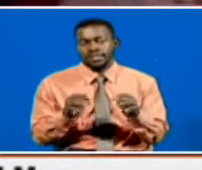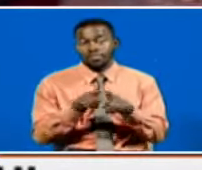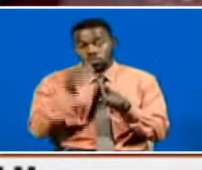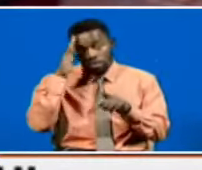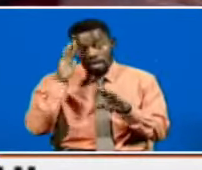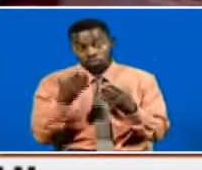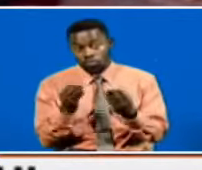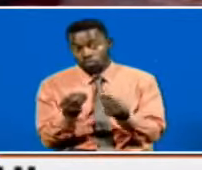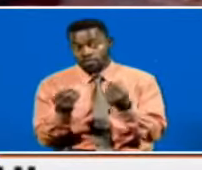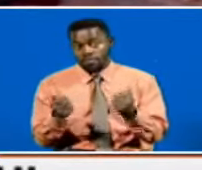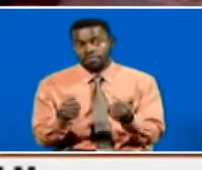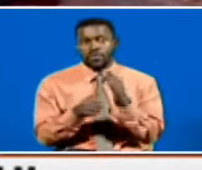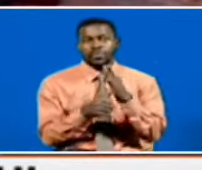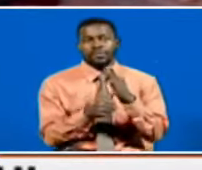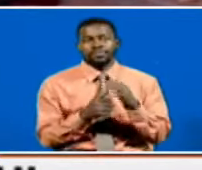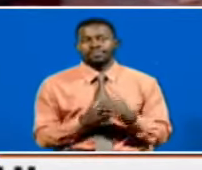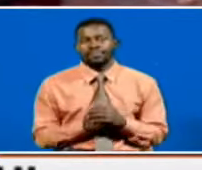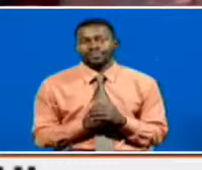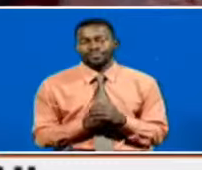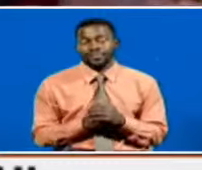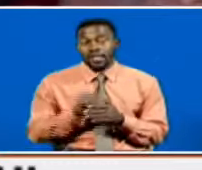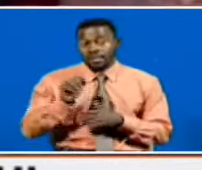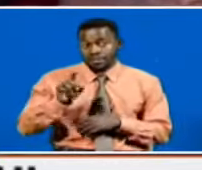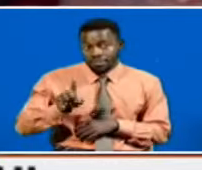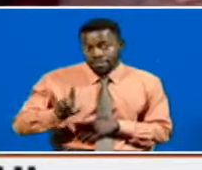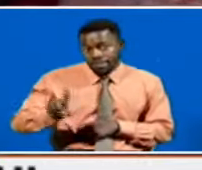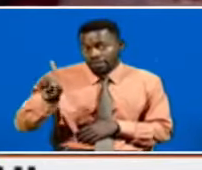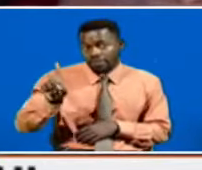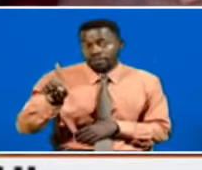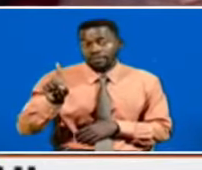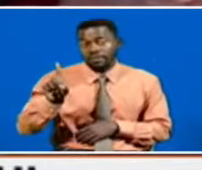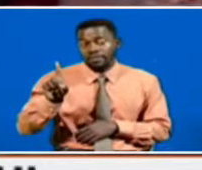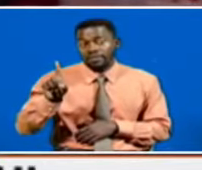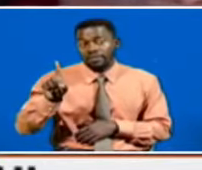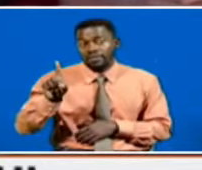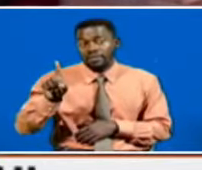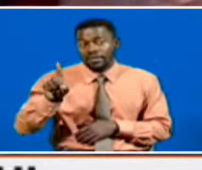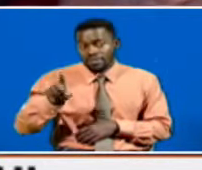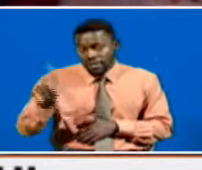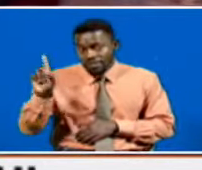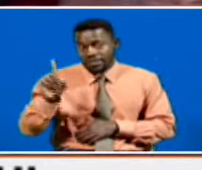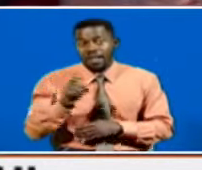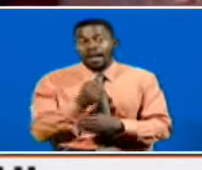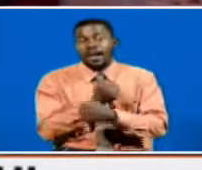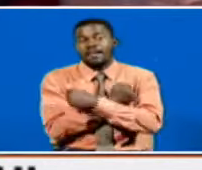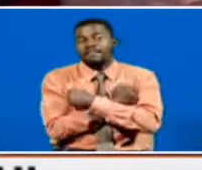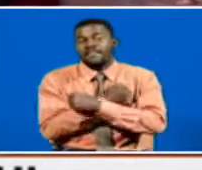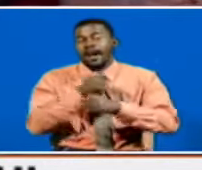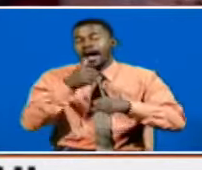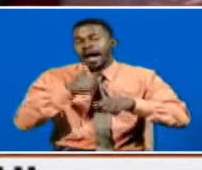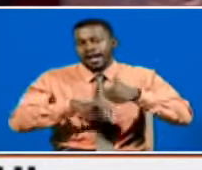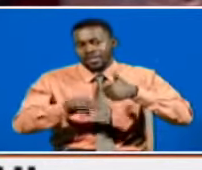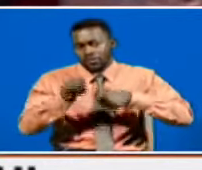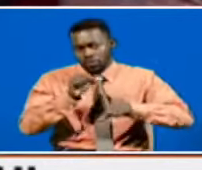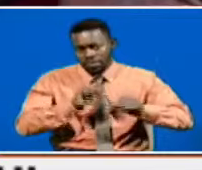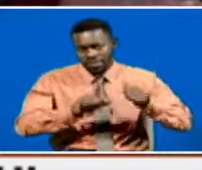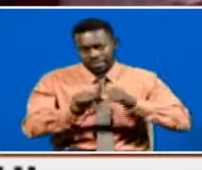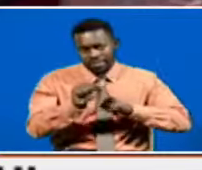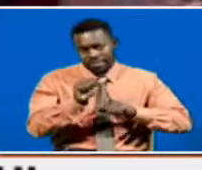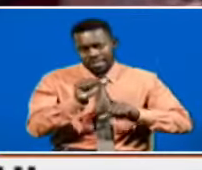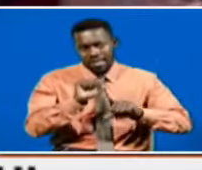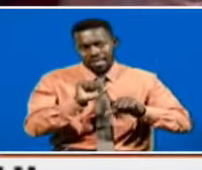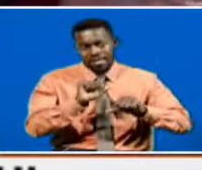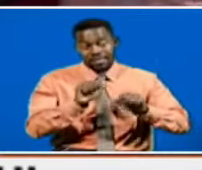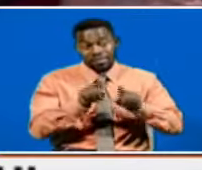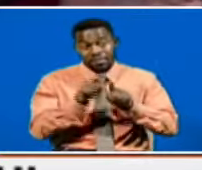situations, he would be considerate of actions before he took them.